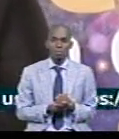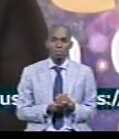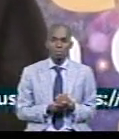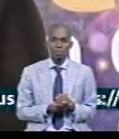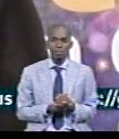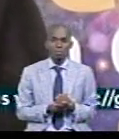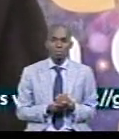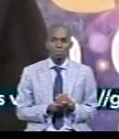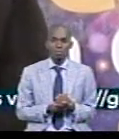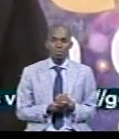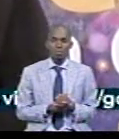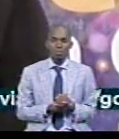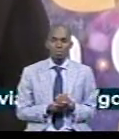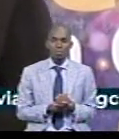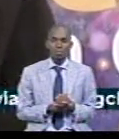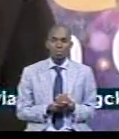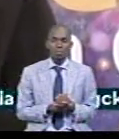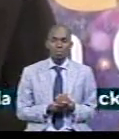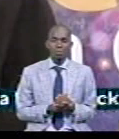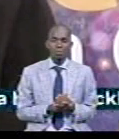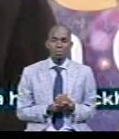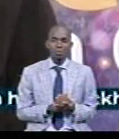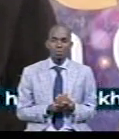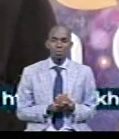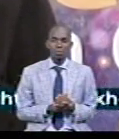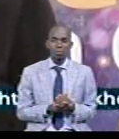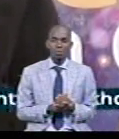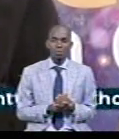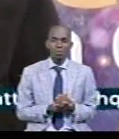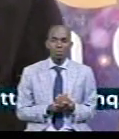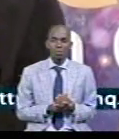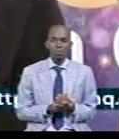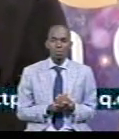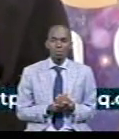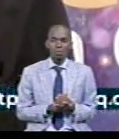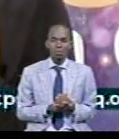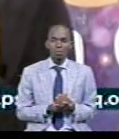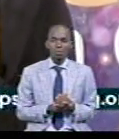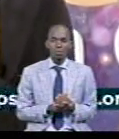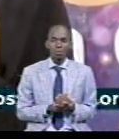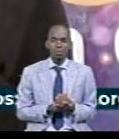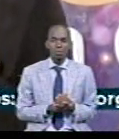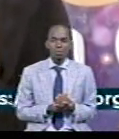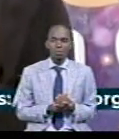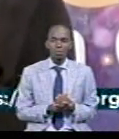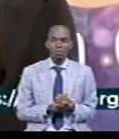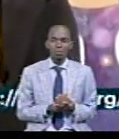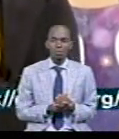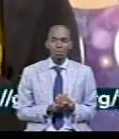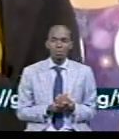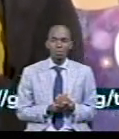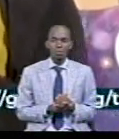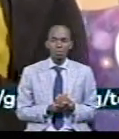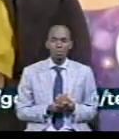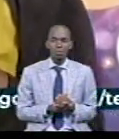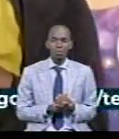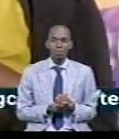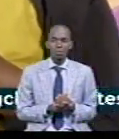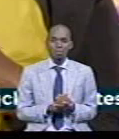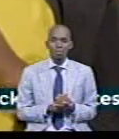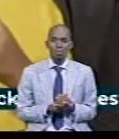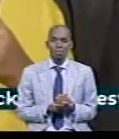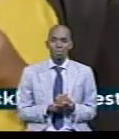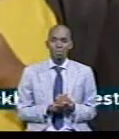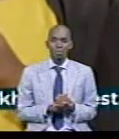and Timoho, I may call for. Now, God said, Suffer and say, Suffer, may call for. And Tiawa, I may tow, and your friend may